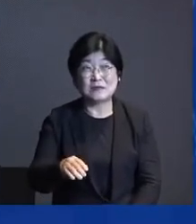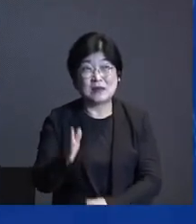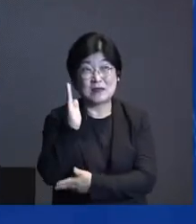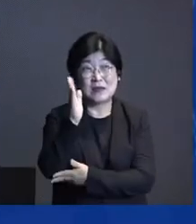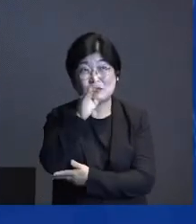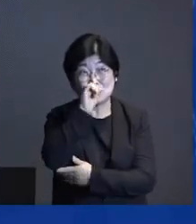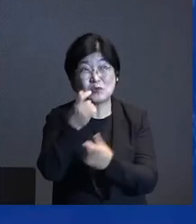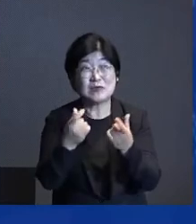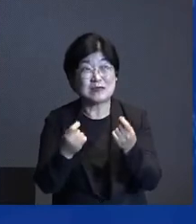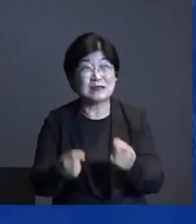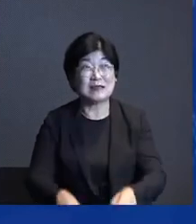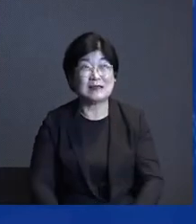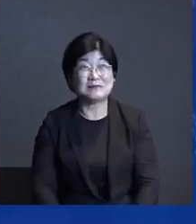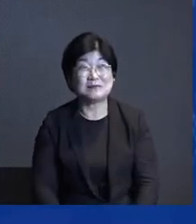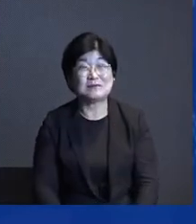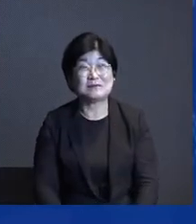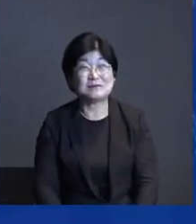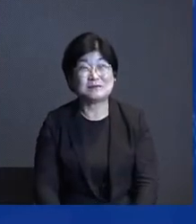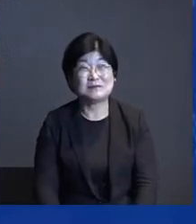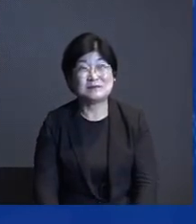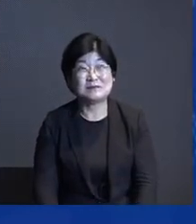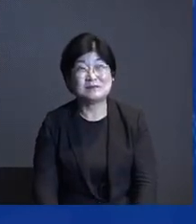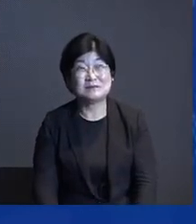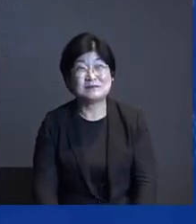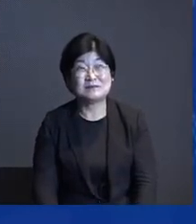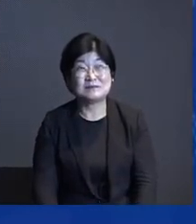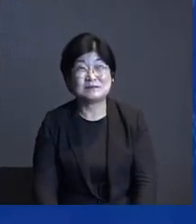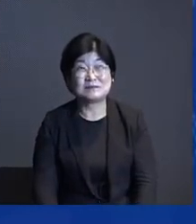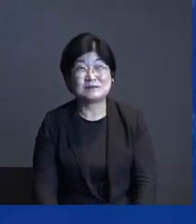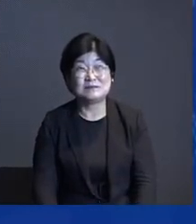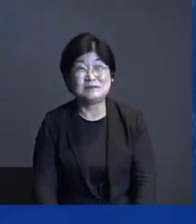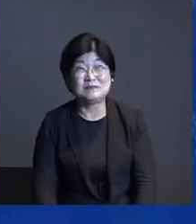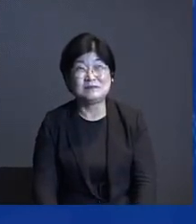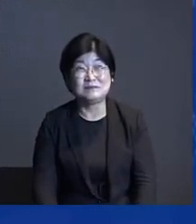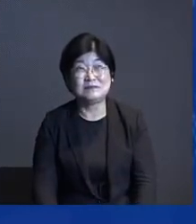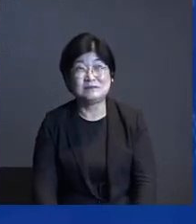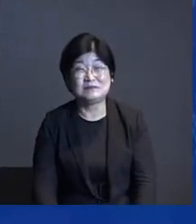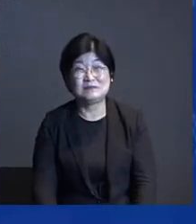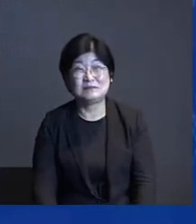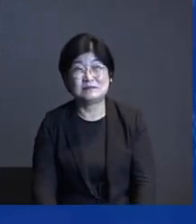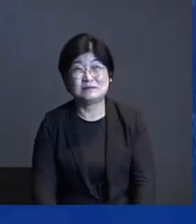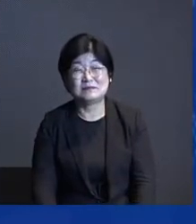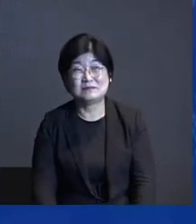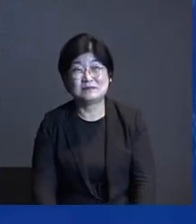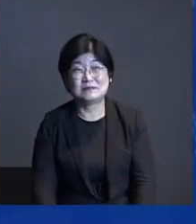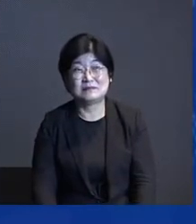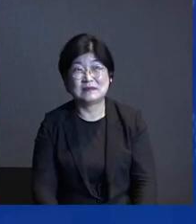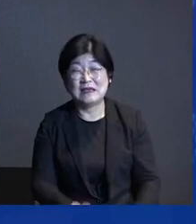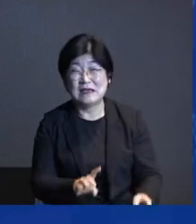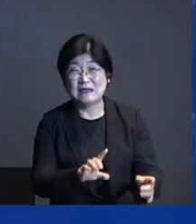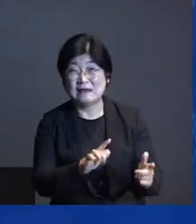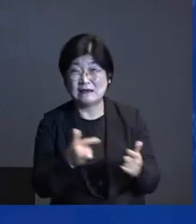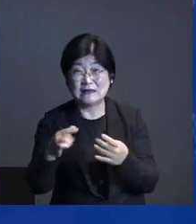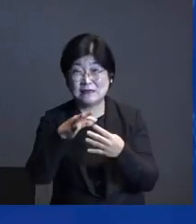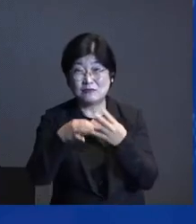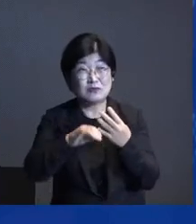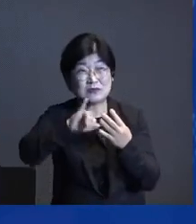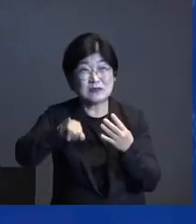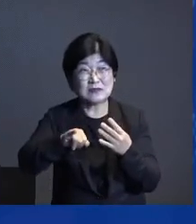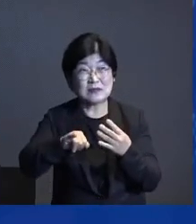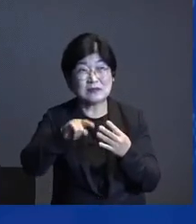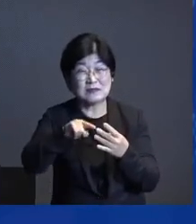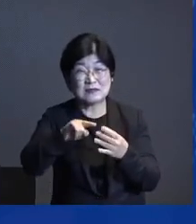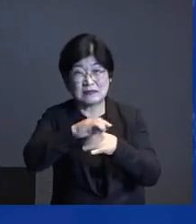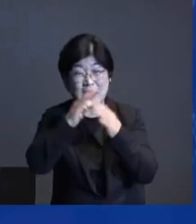Yes, thank you to the organizer for putting together so many interesting models from many different countries. And I'm